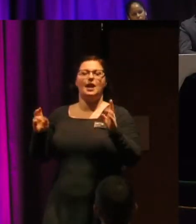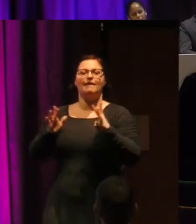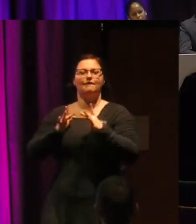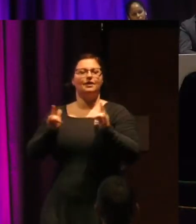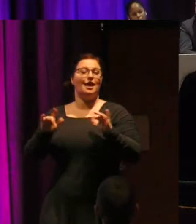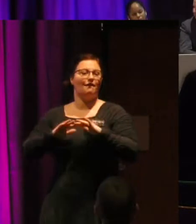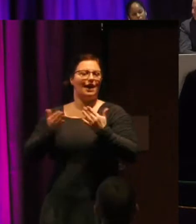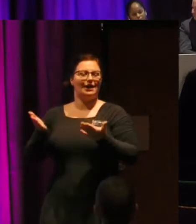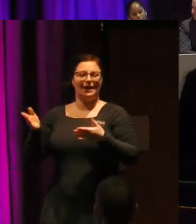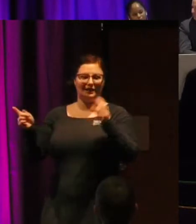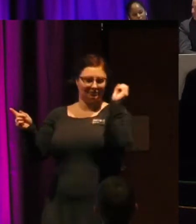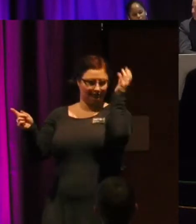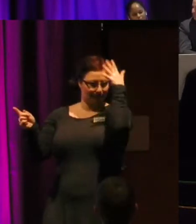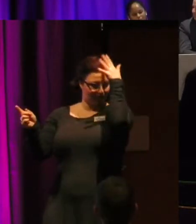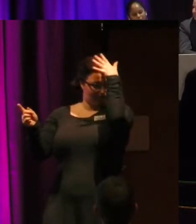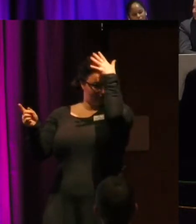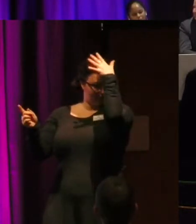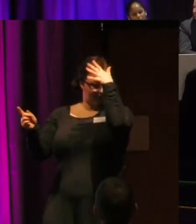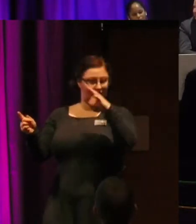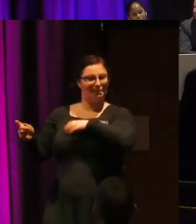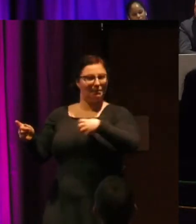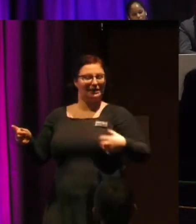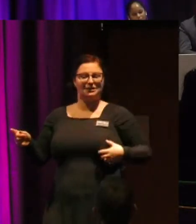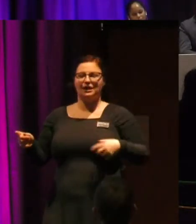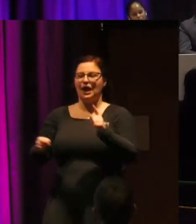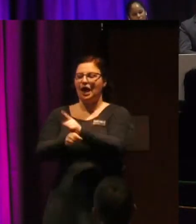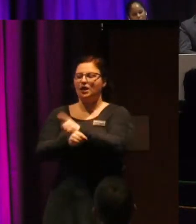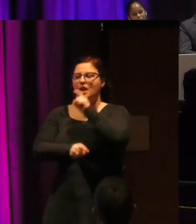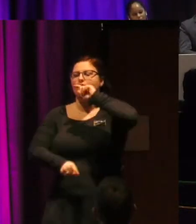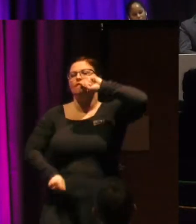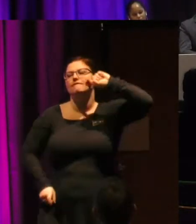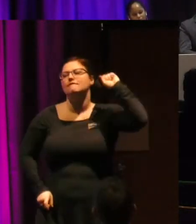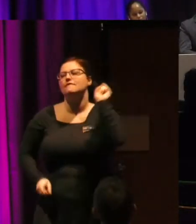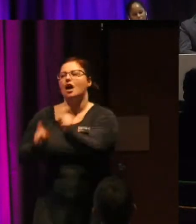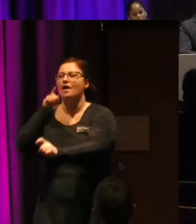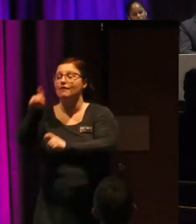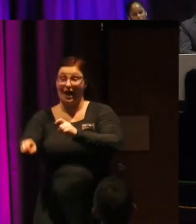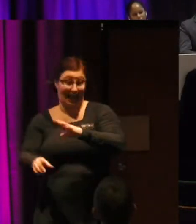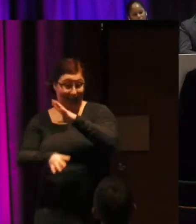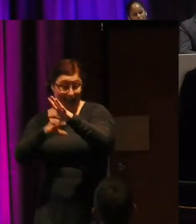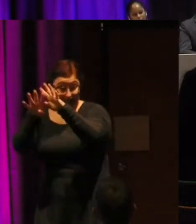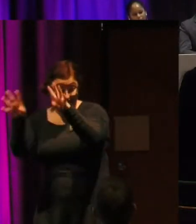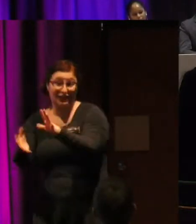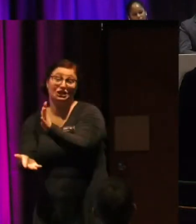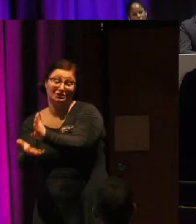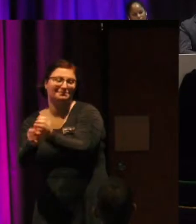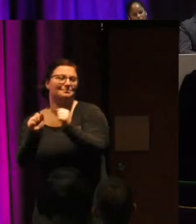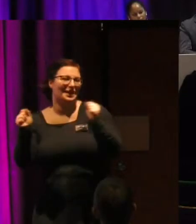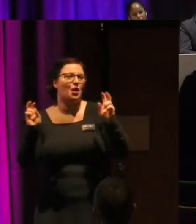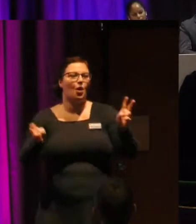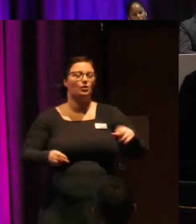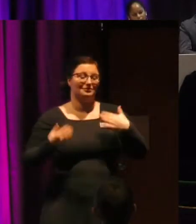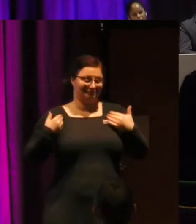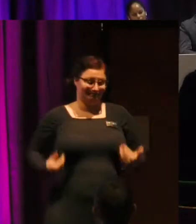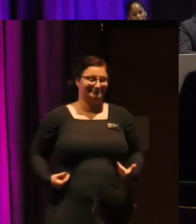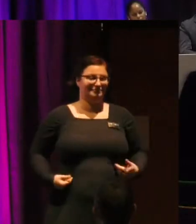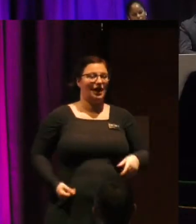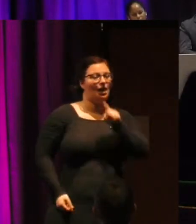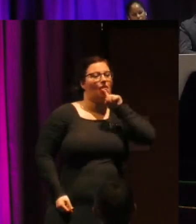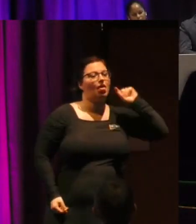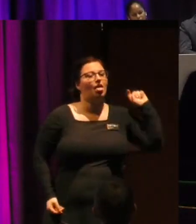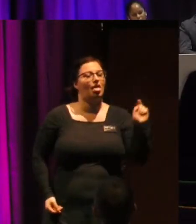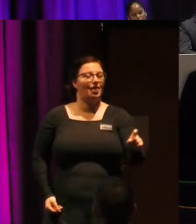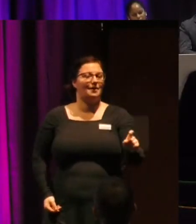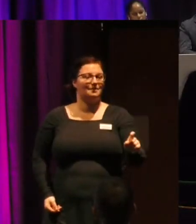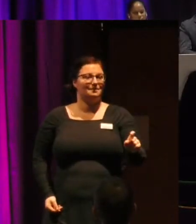world, and President Trump abuses people not only online but in person as well, in, you